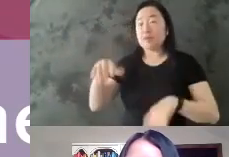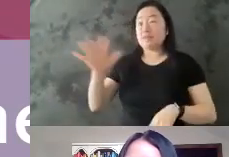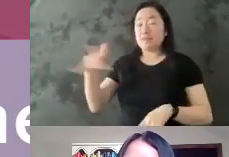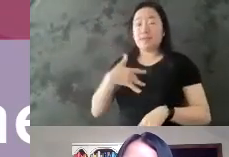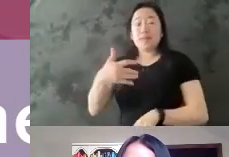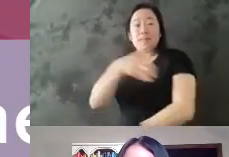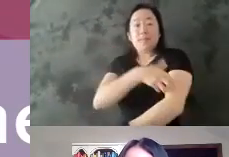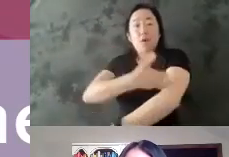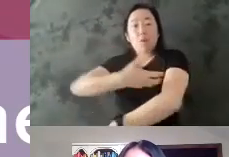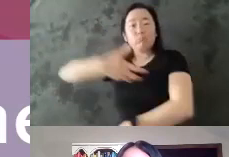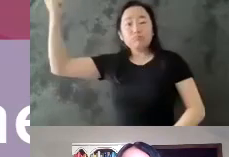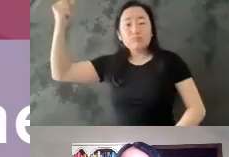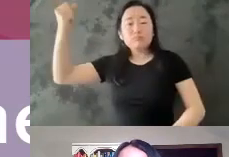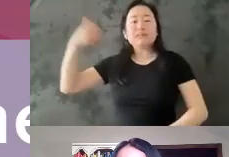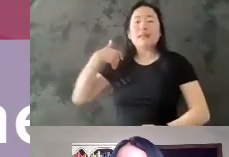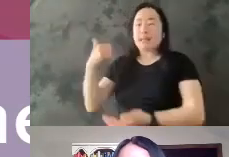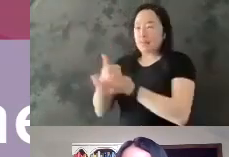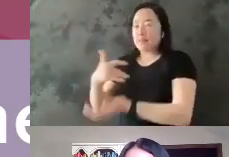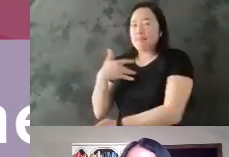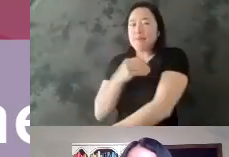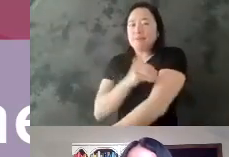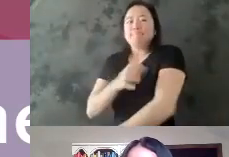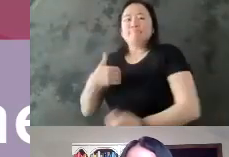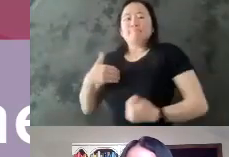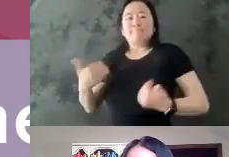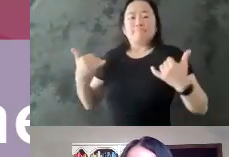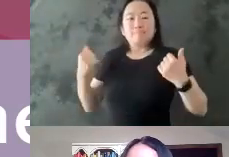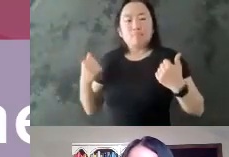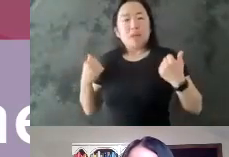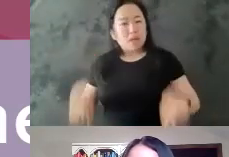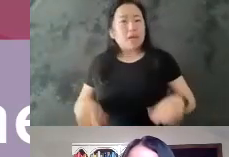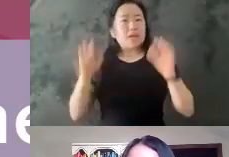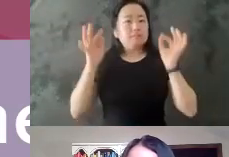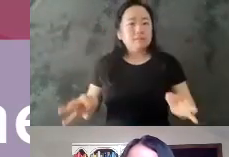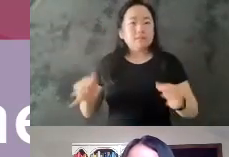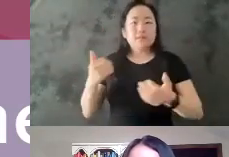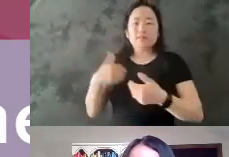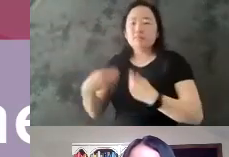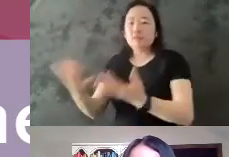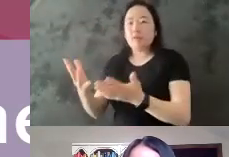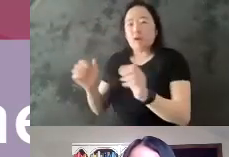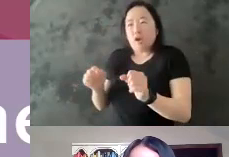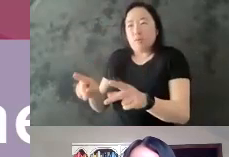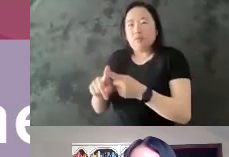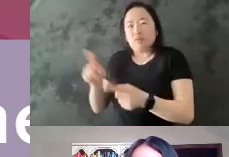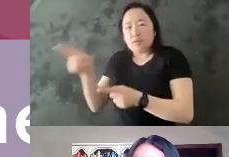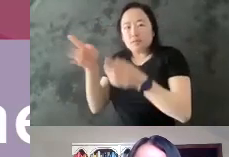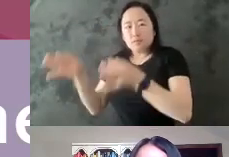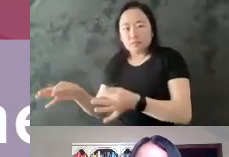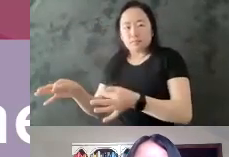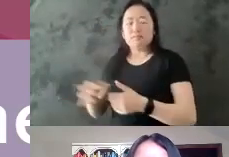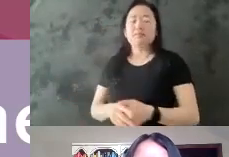a choice and a voice in what happens next in their lives. However, trauma-informed care is really kind of more